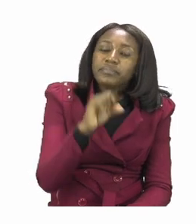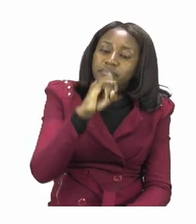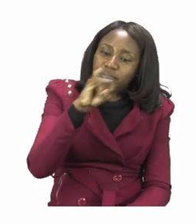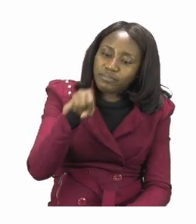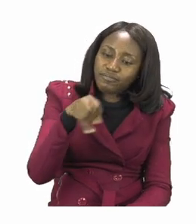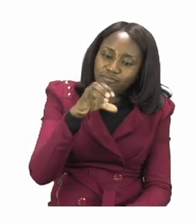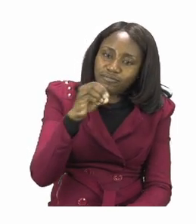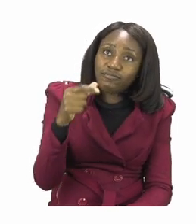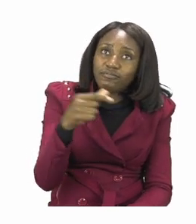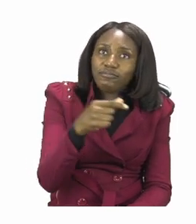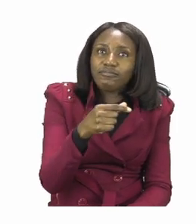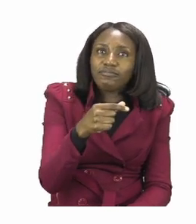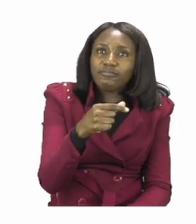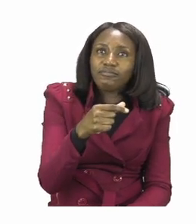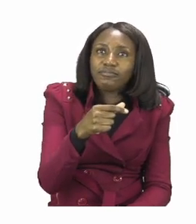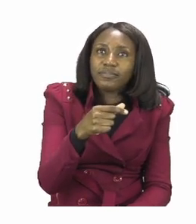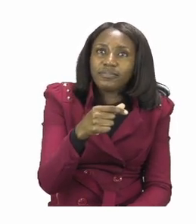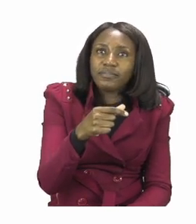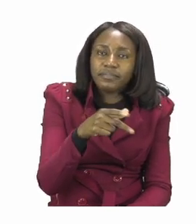jog,